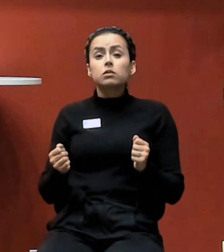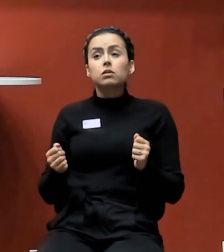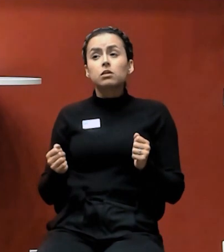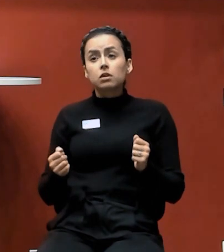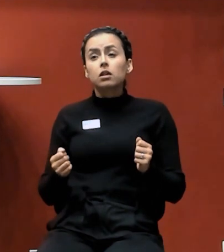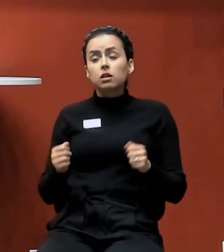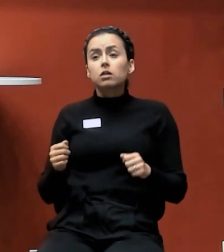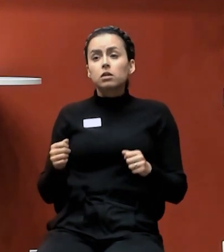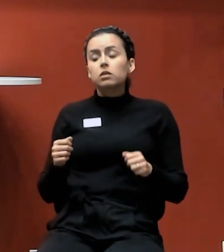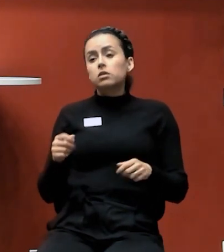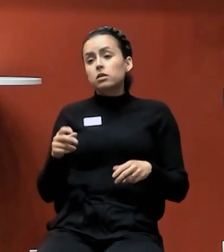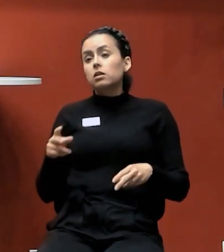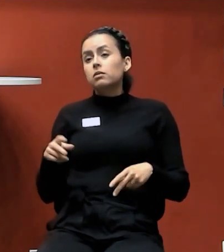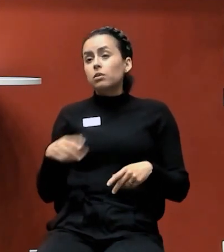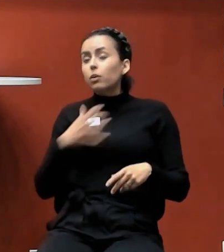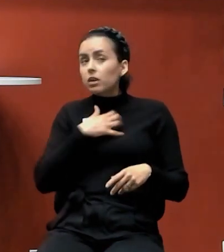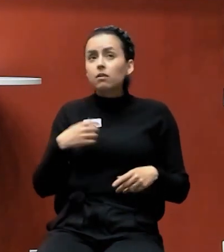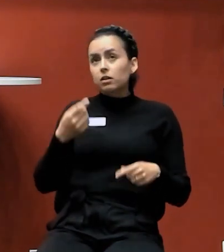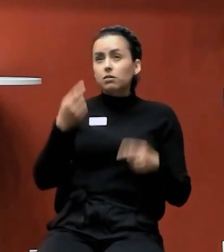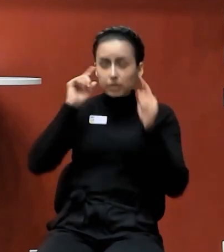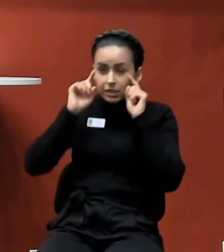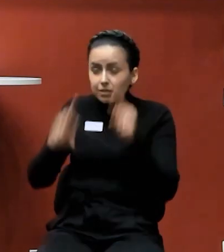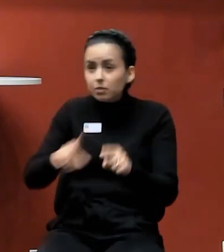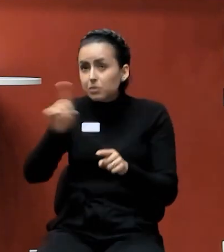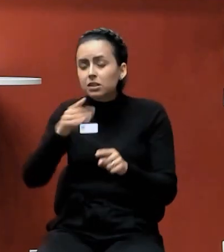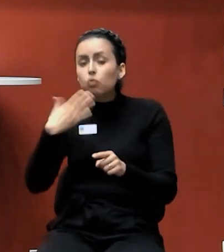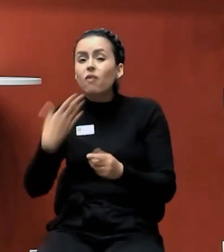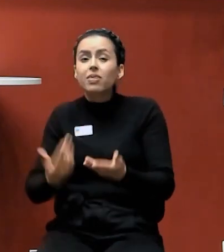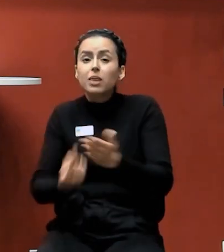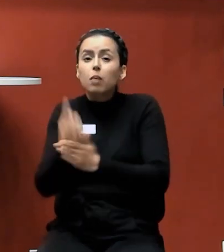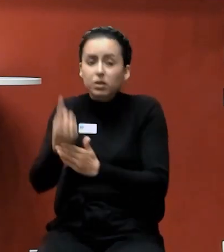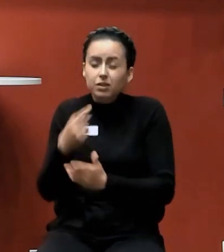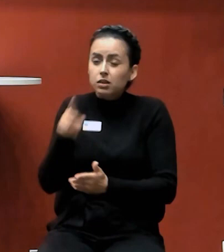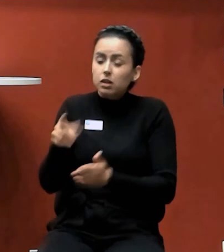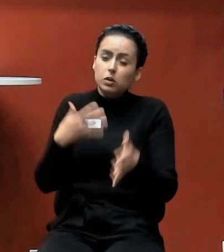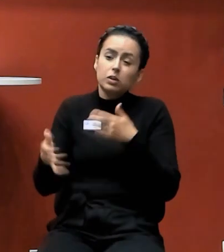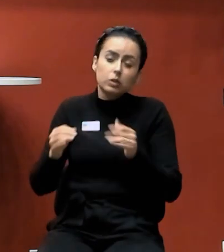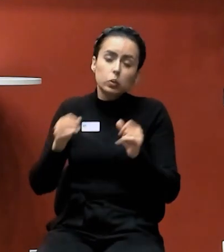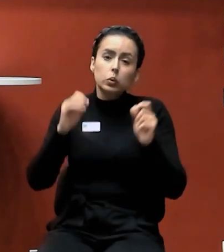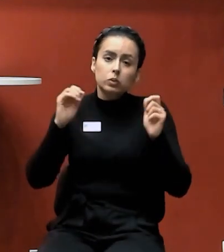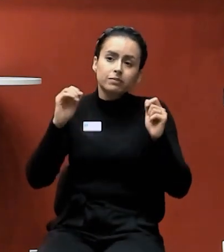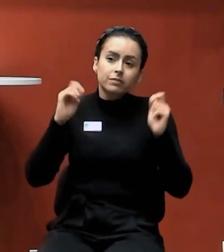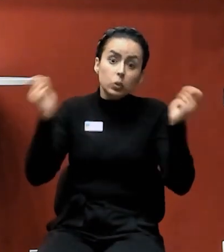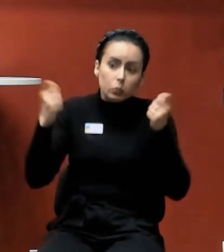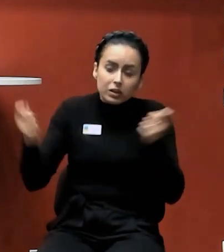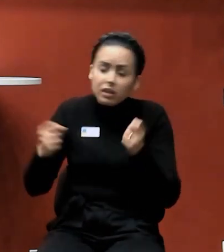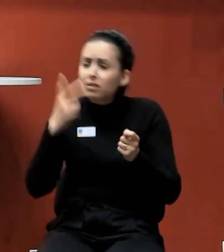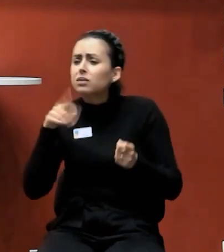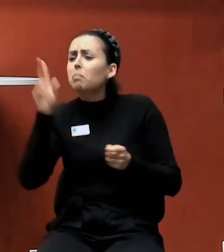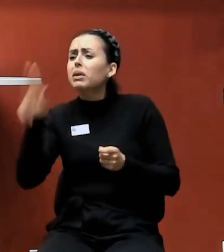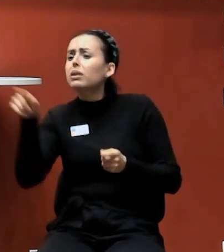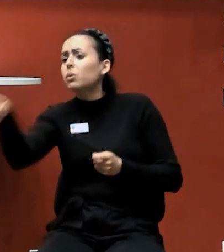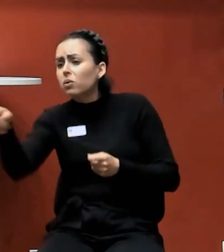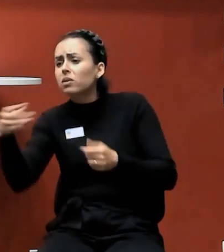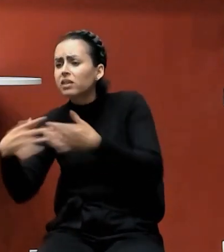we keep looking to where the good work is and keep celebrating that work. Look at what they're doing over there, Look at